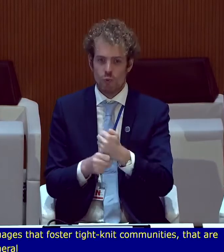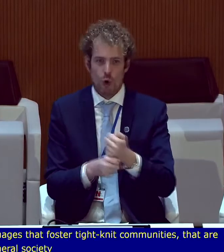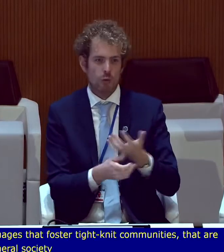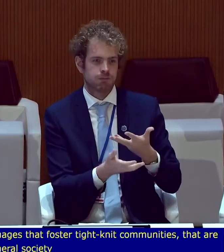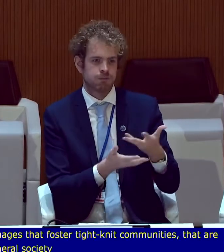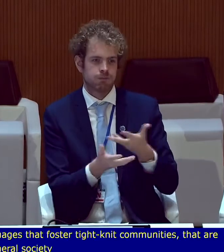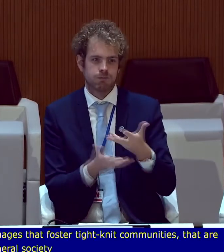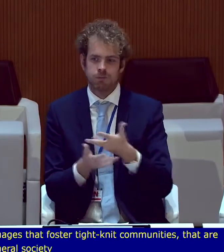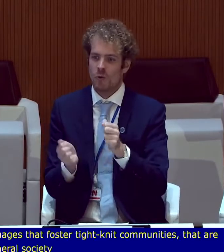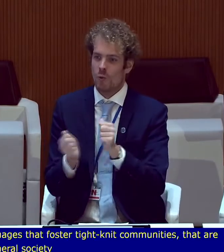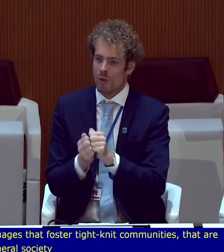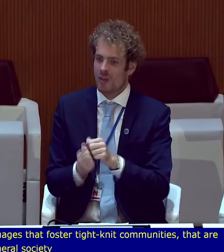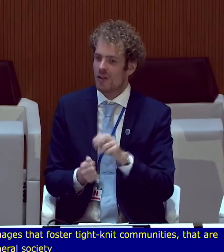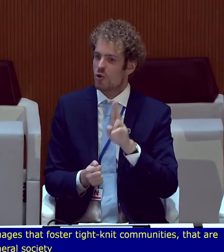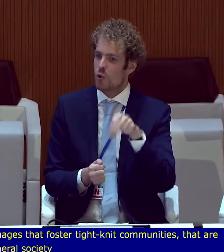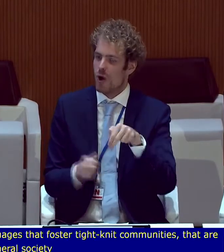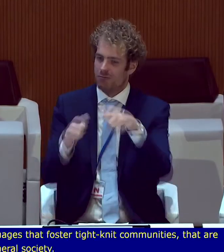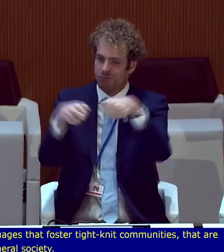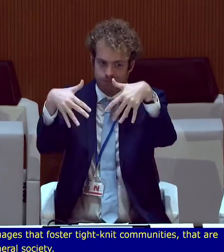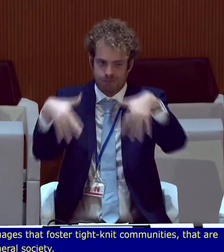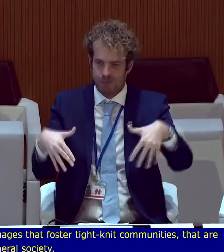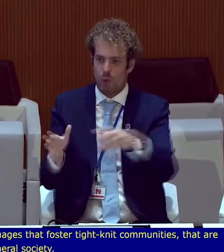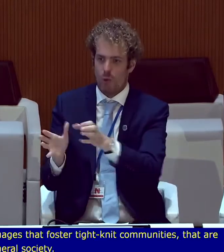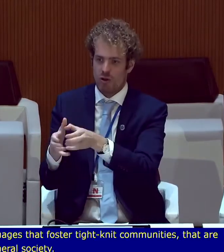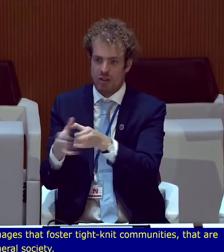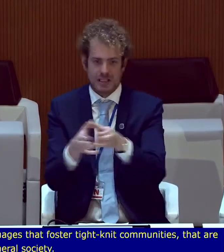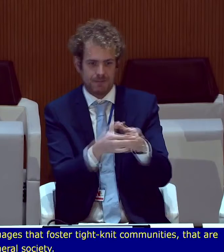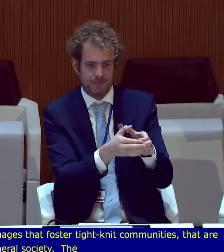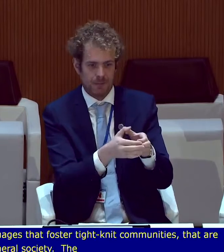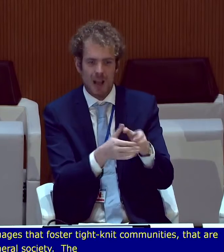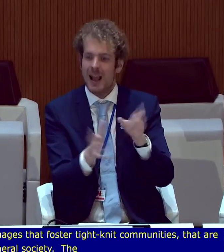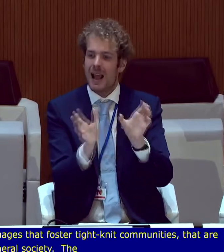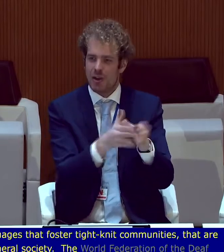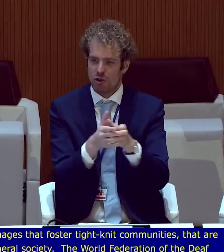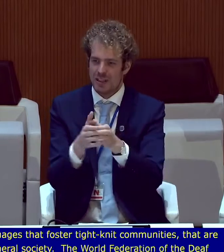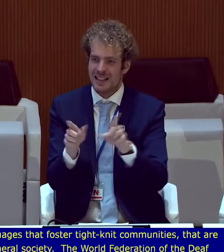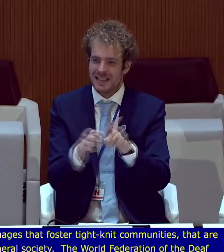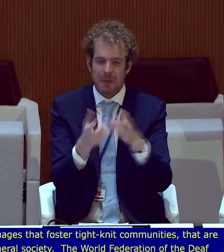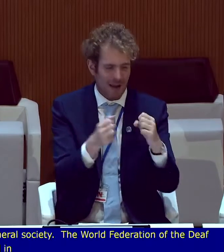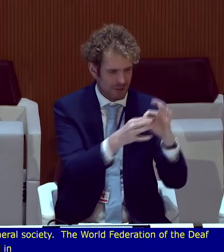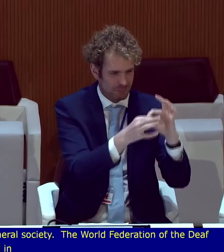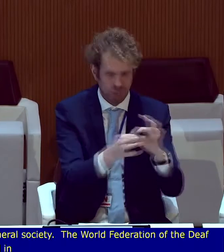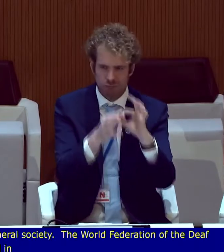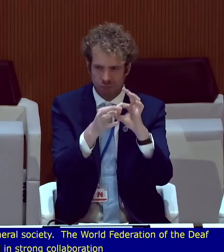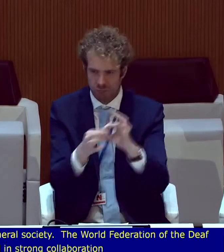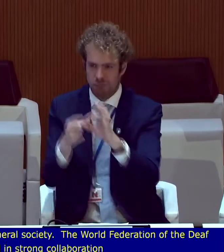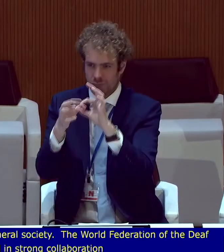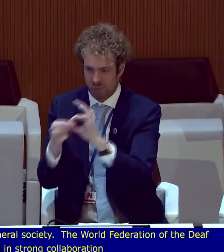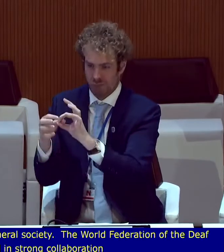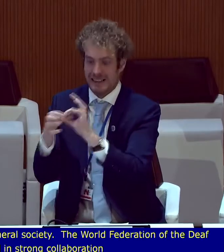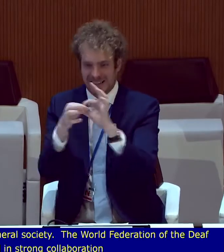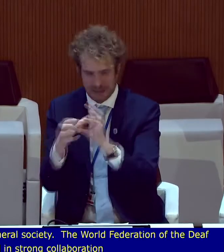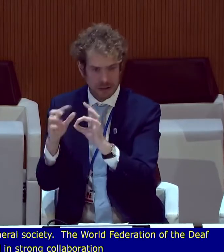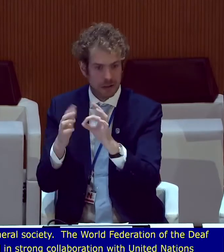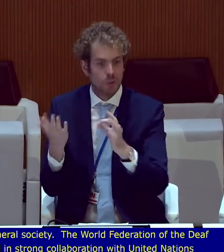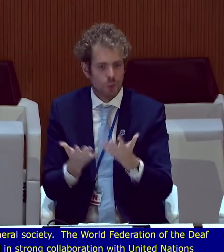The World Federation of the Deaf have worked in strong collaboration with the United Nations and its bodies. We